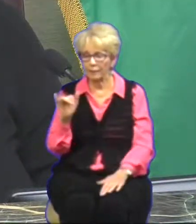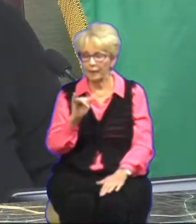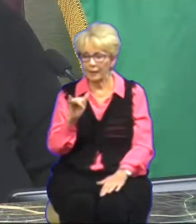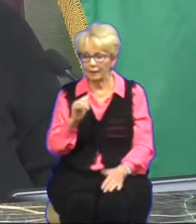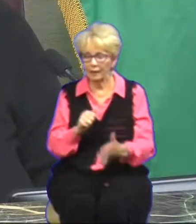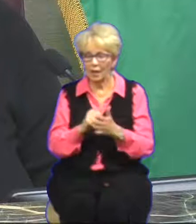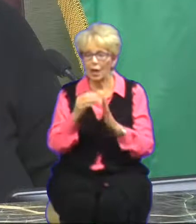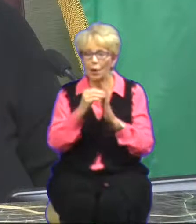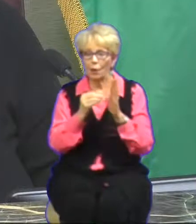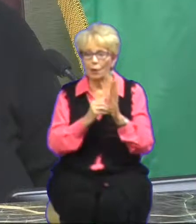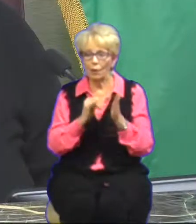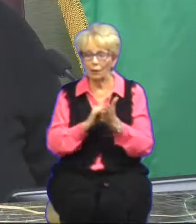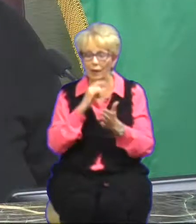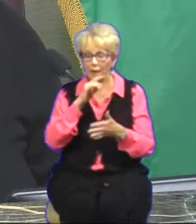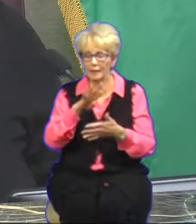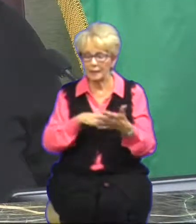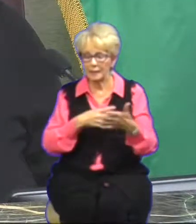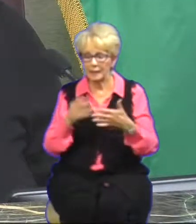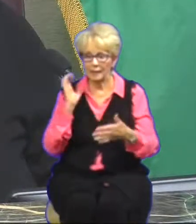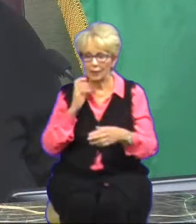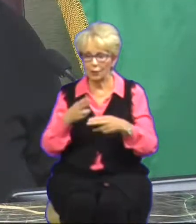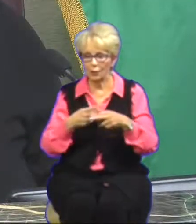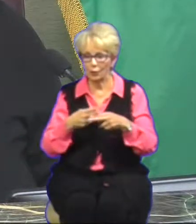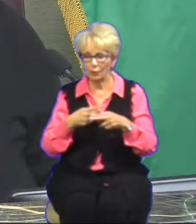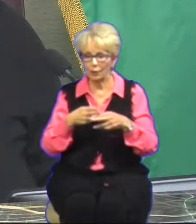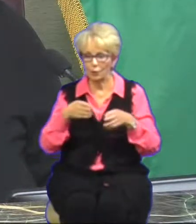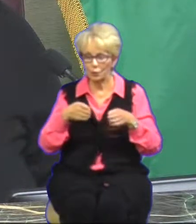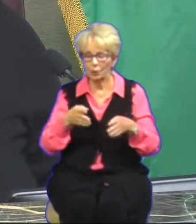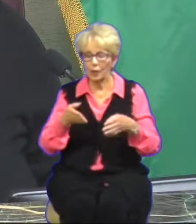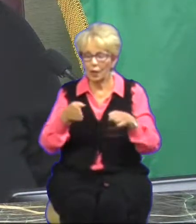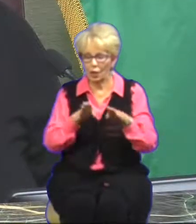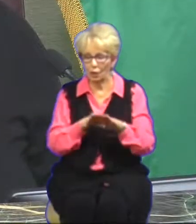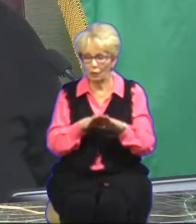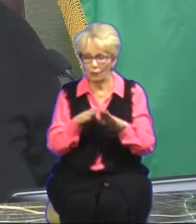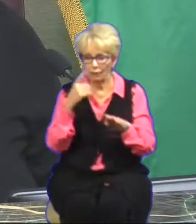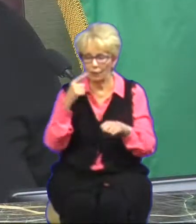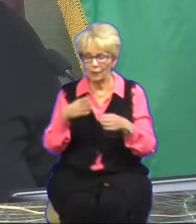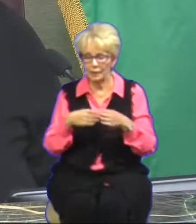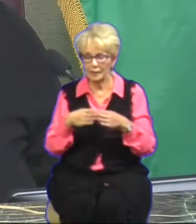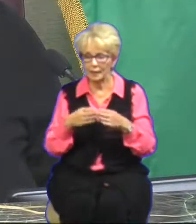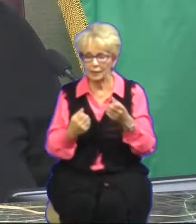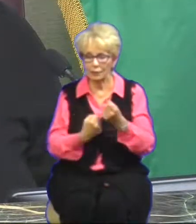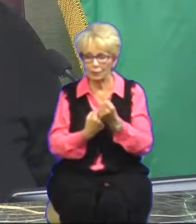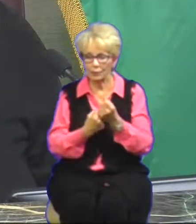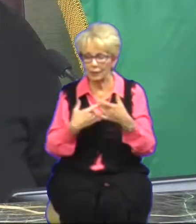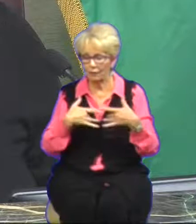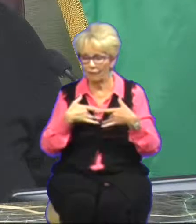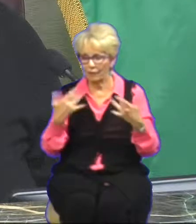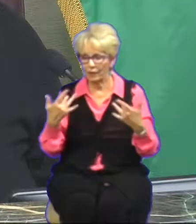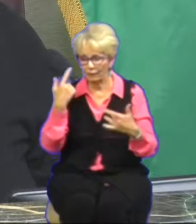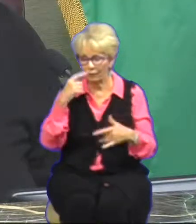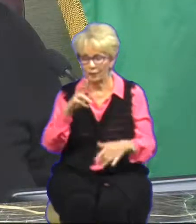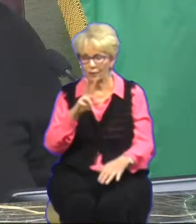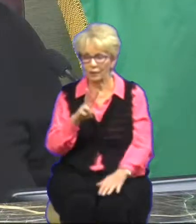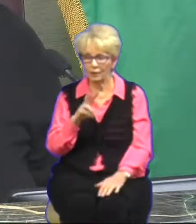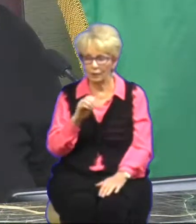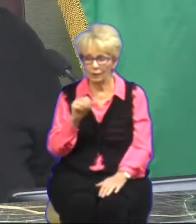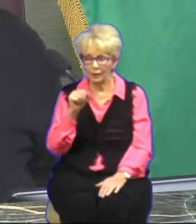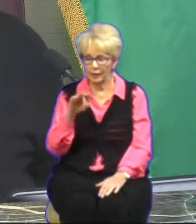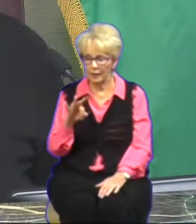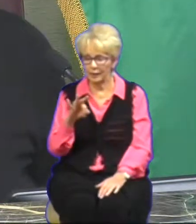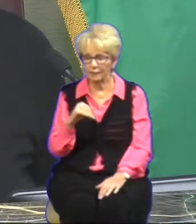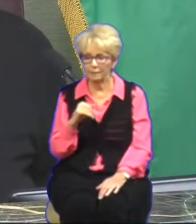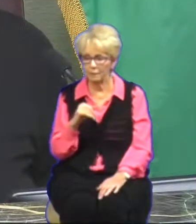the ordinance which would schedule our temporary street closures for city-sponsored events for